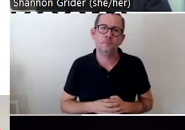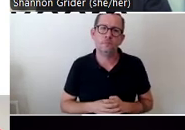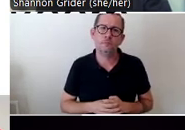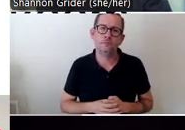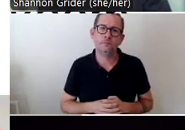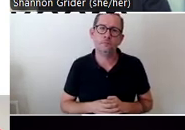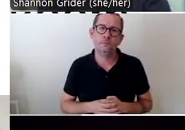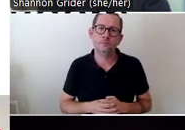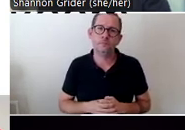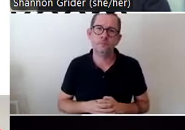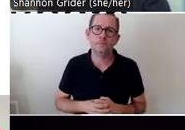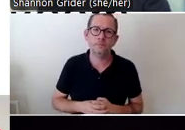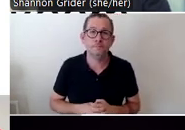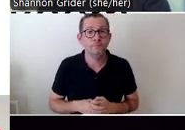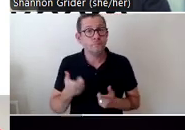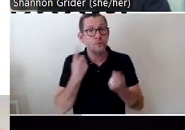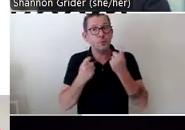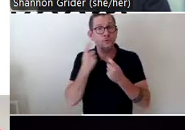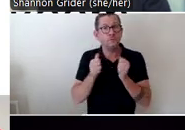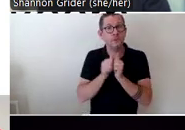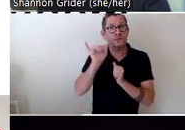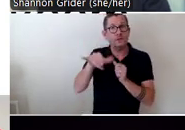of those things.